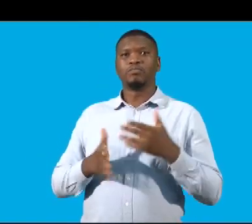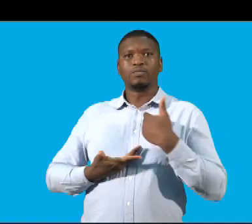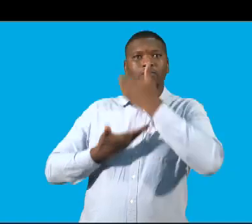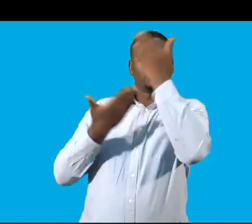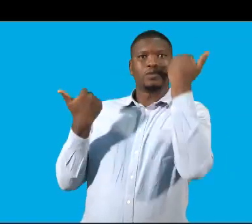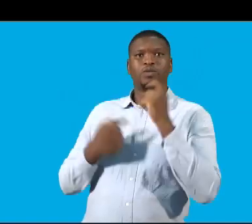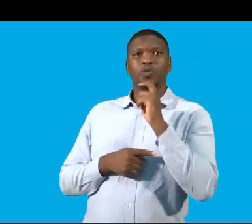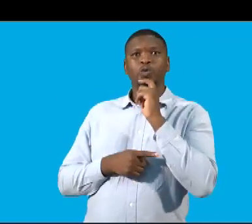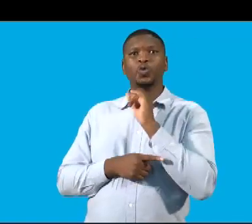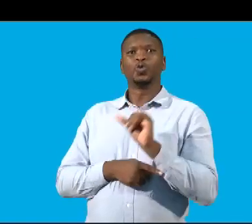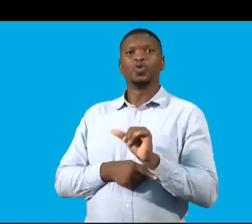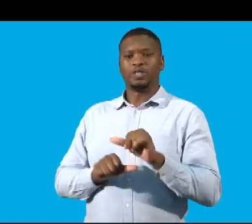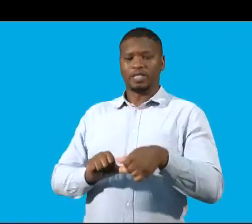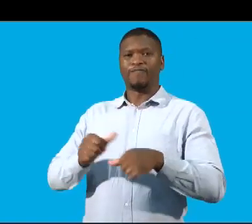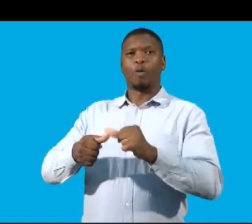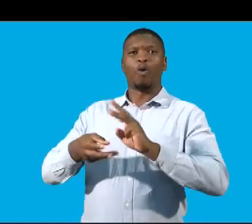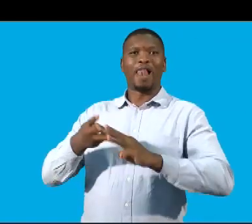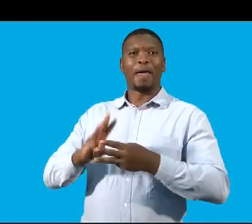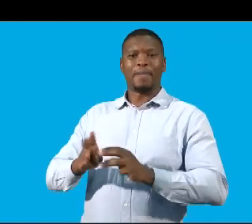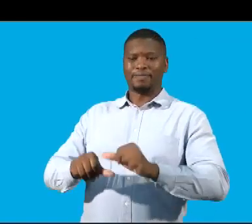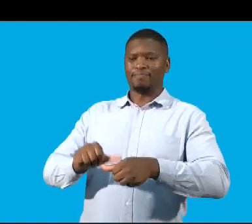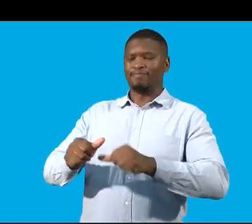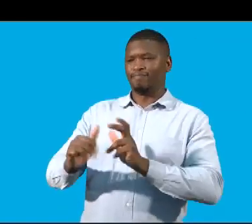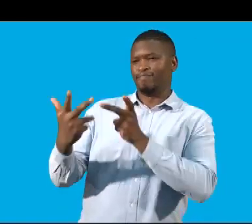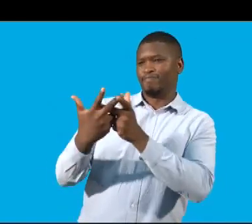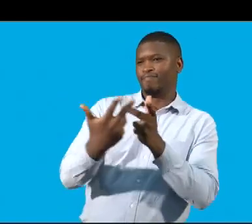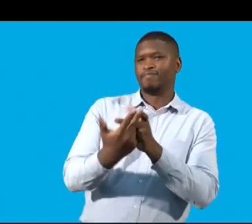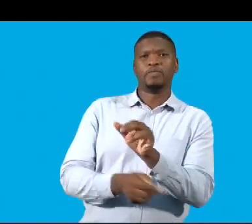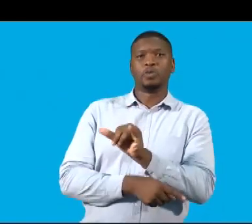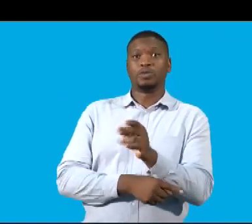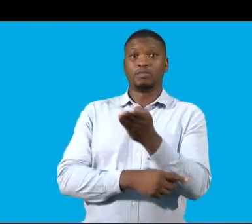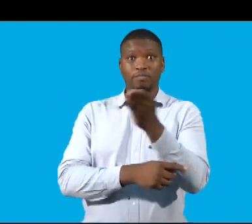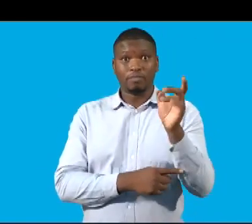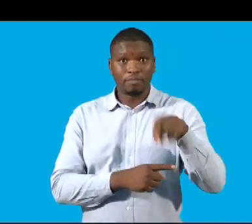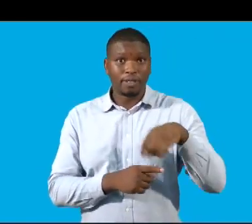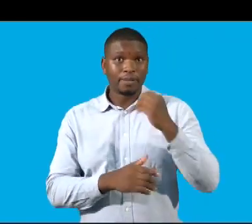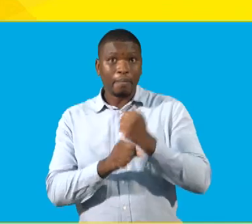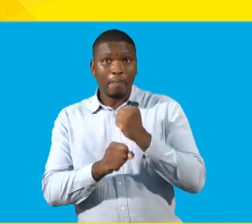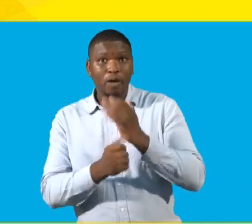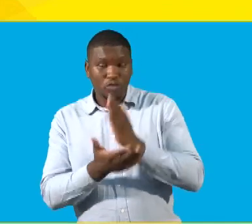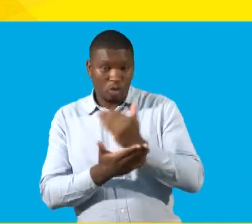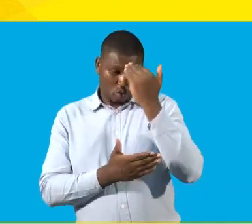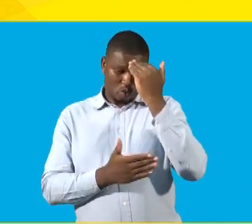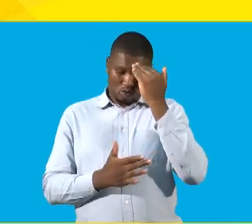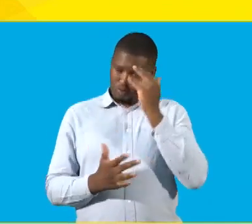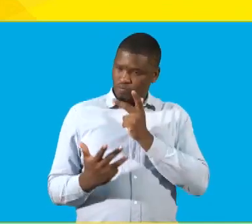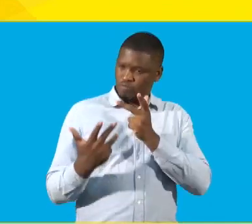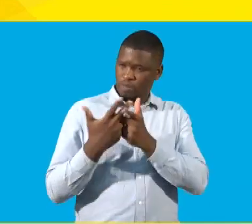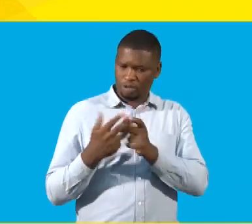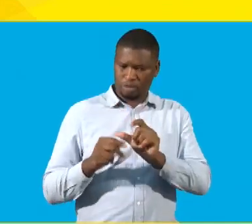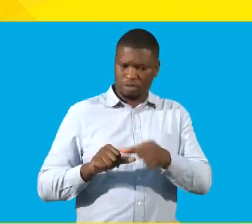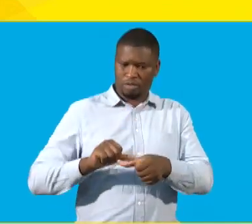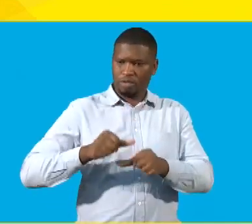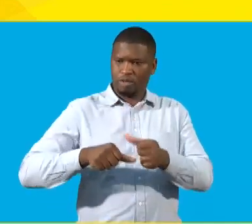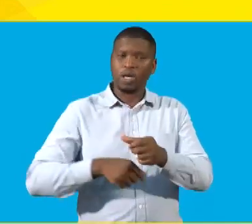to use for different scenarios. So you need to make sure that you will know which formula to use